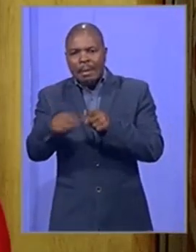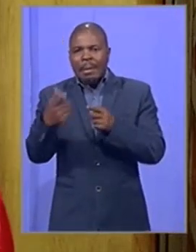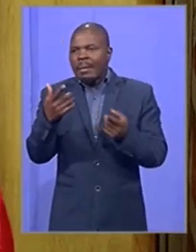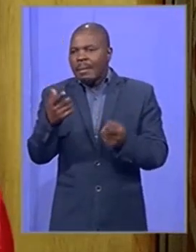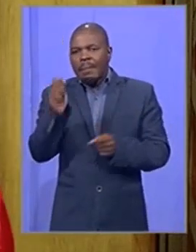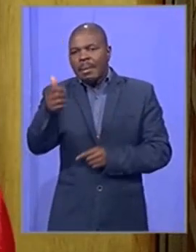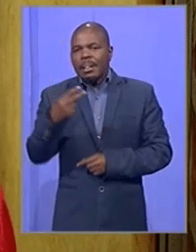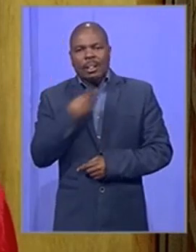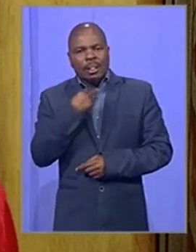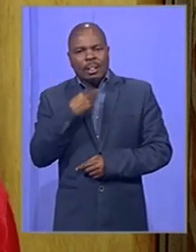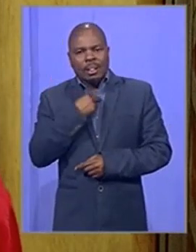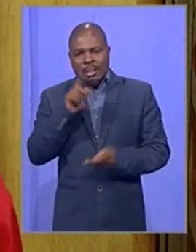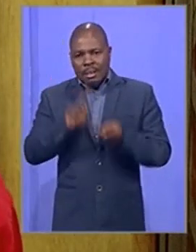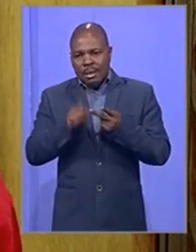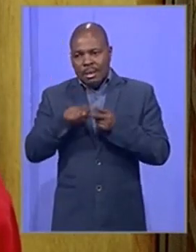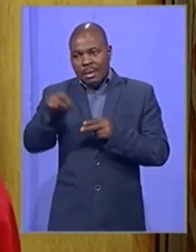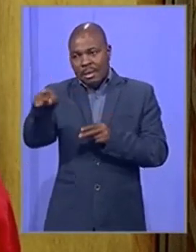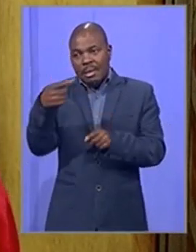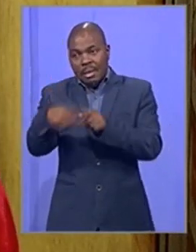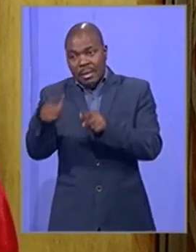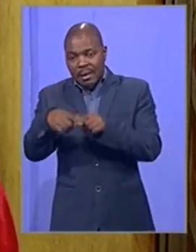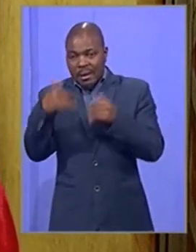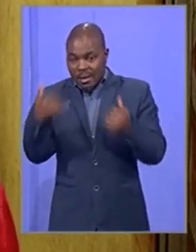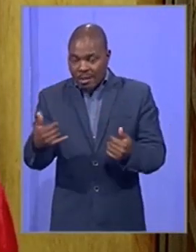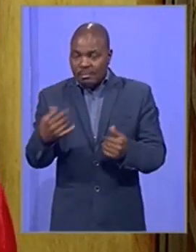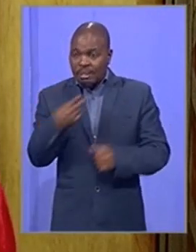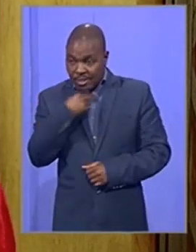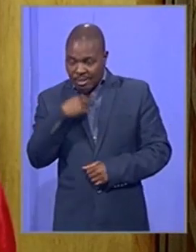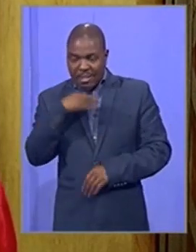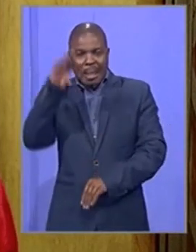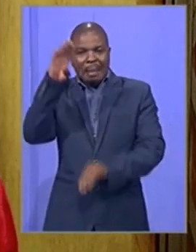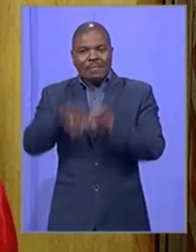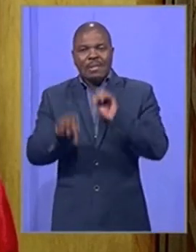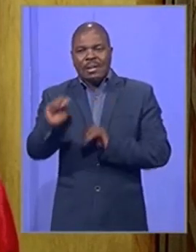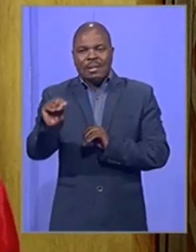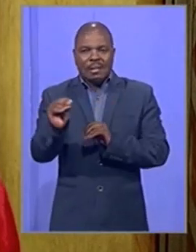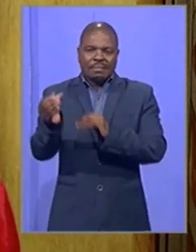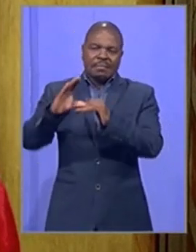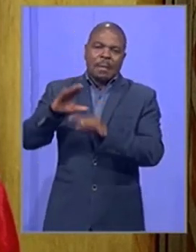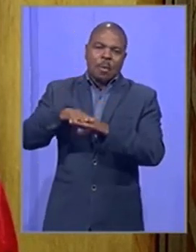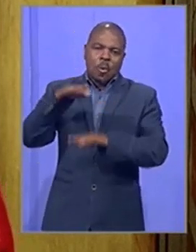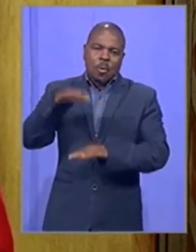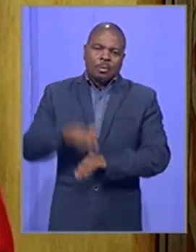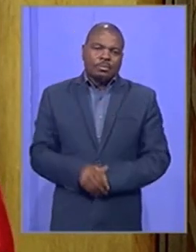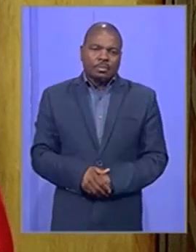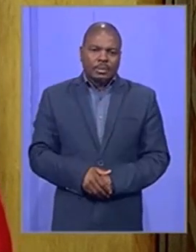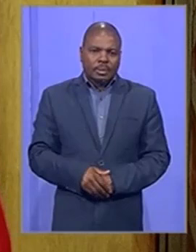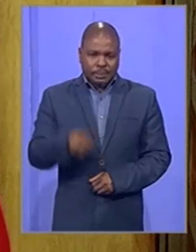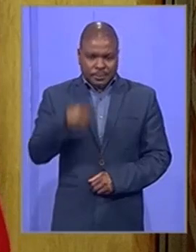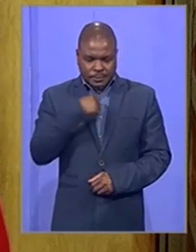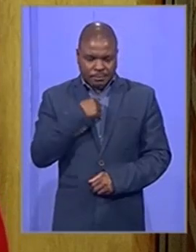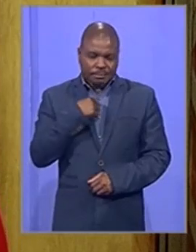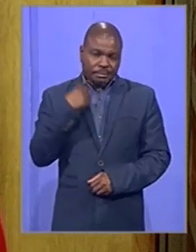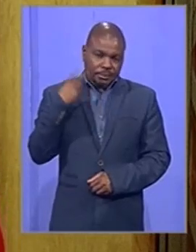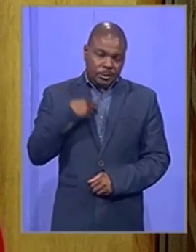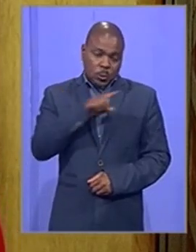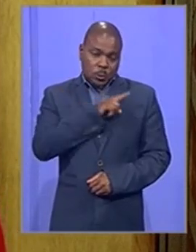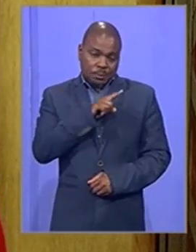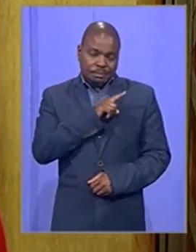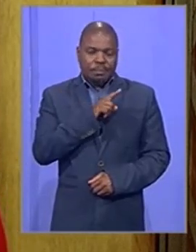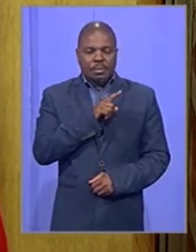kotlhao. Ke maswabi go le gonnyane mare ga se gore re